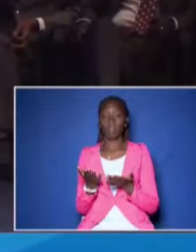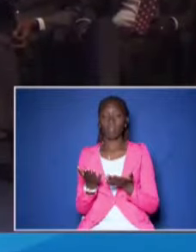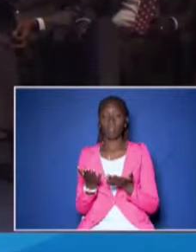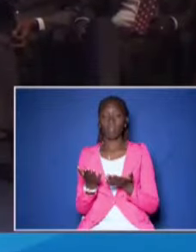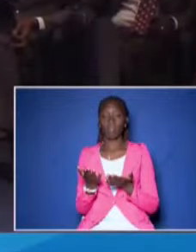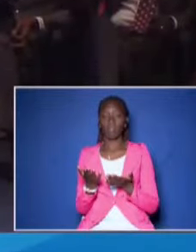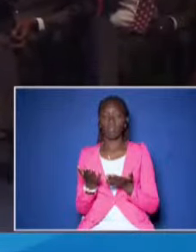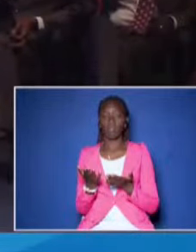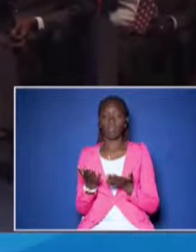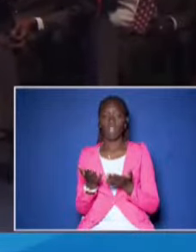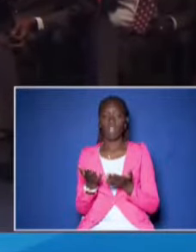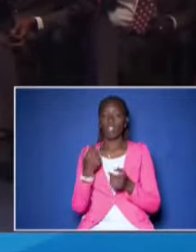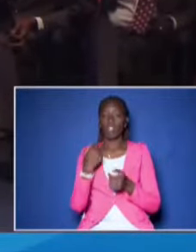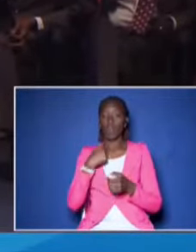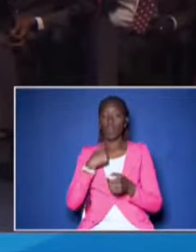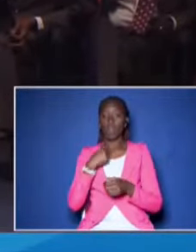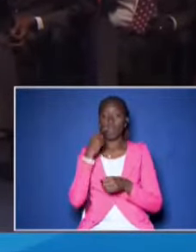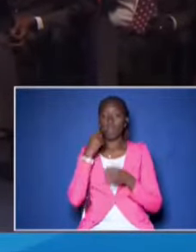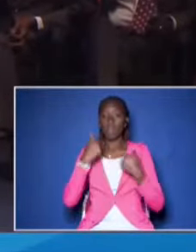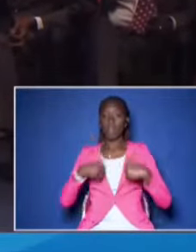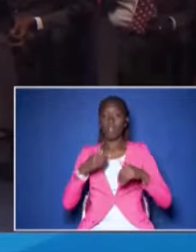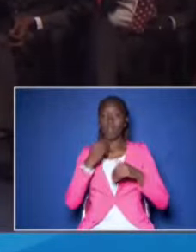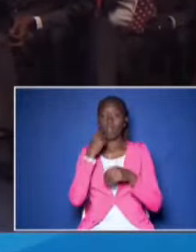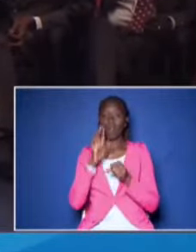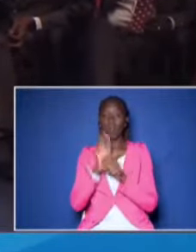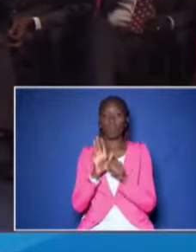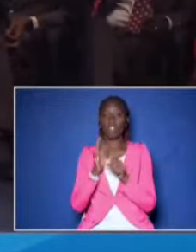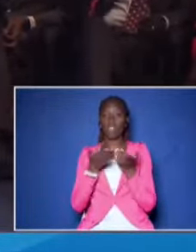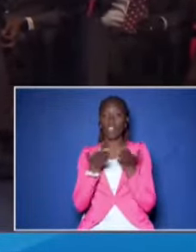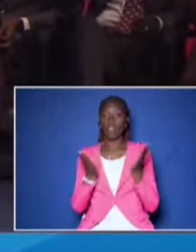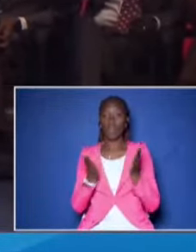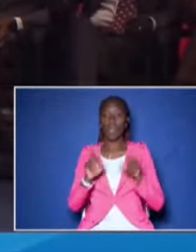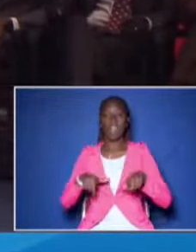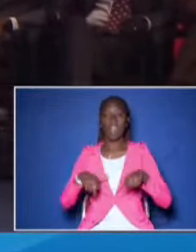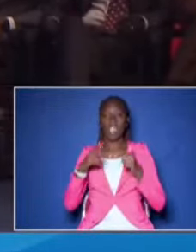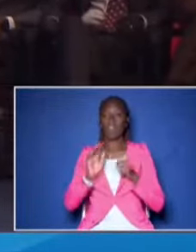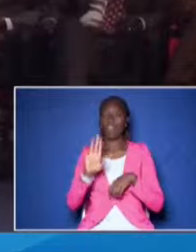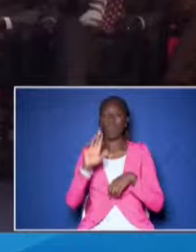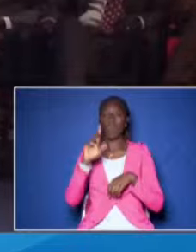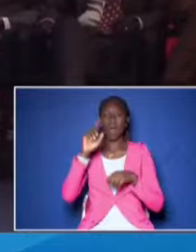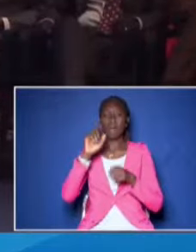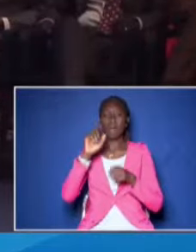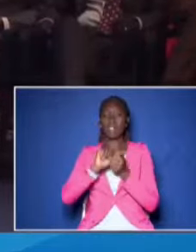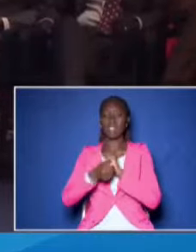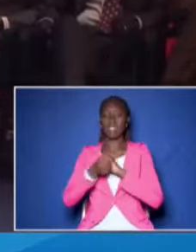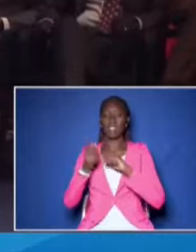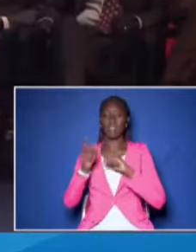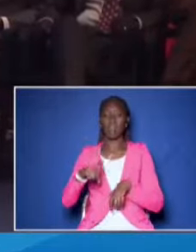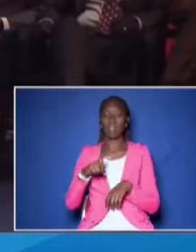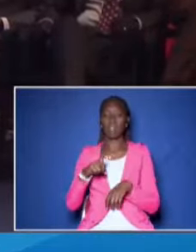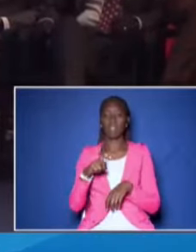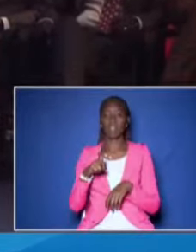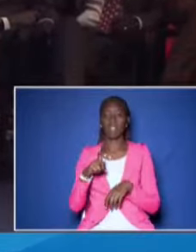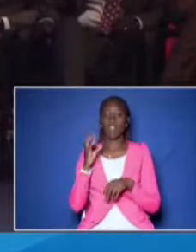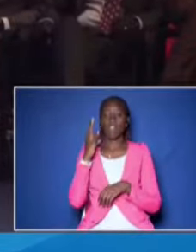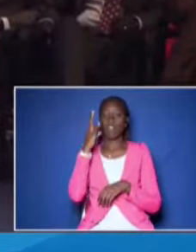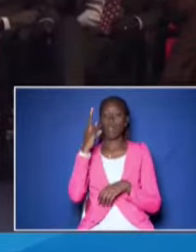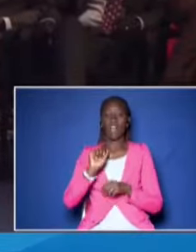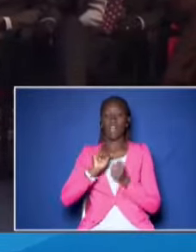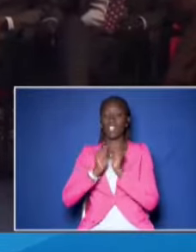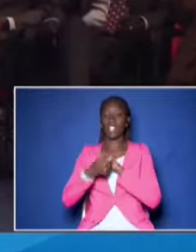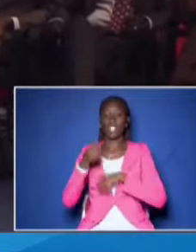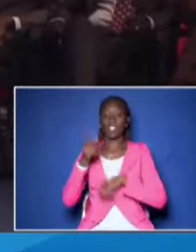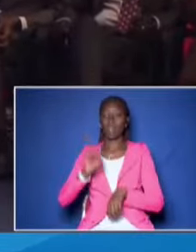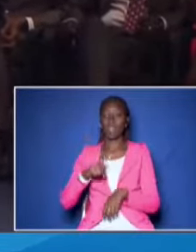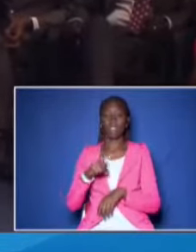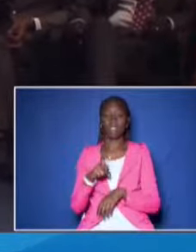God I promise you your life will change your future will